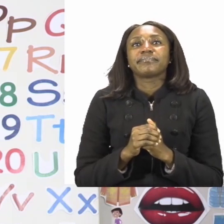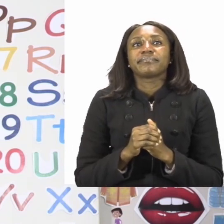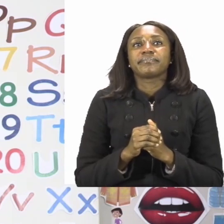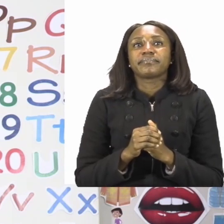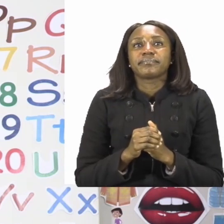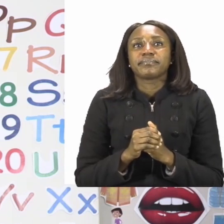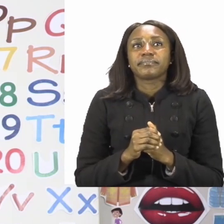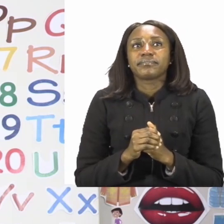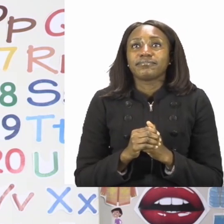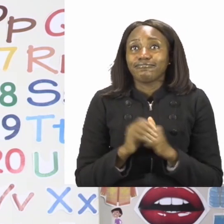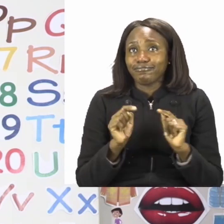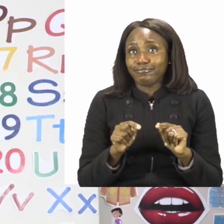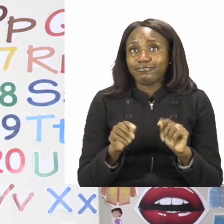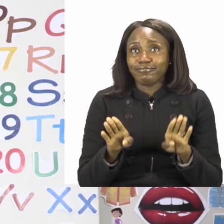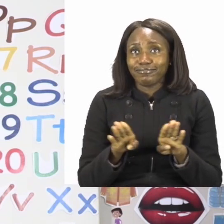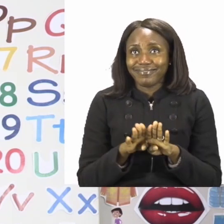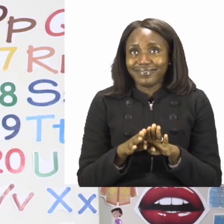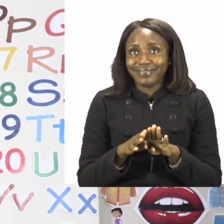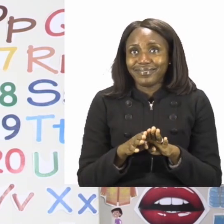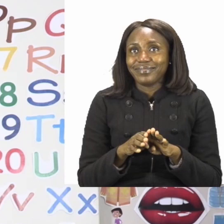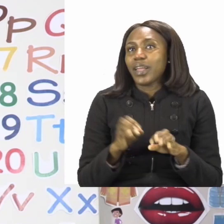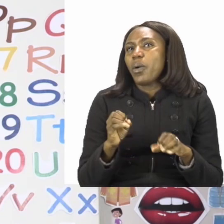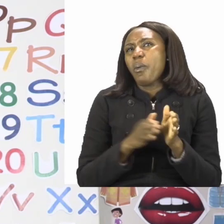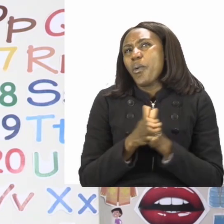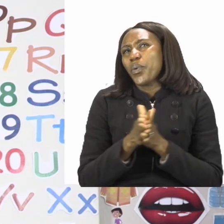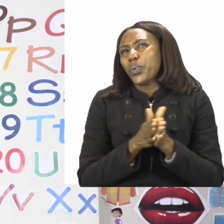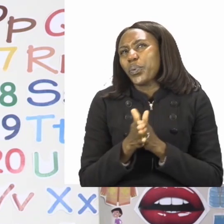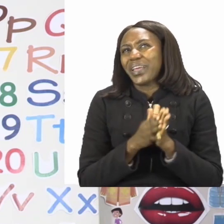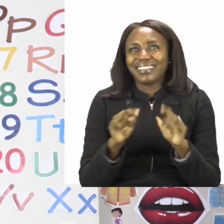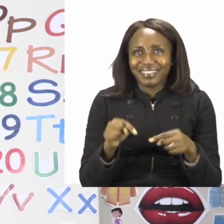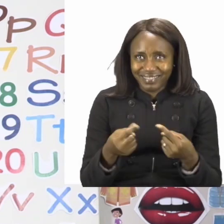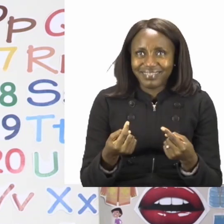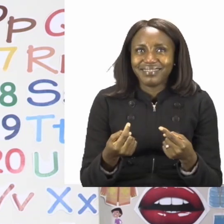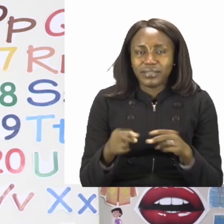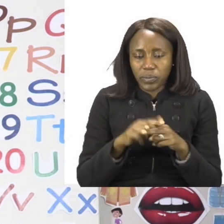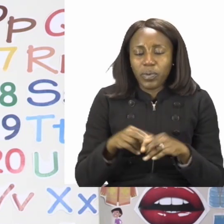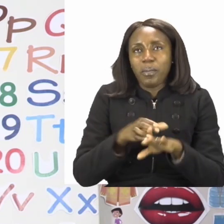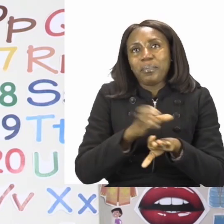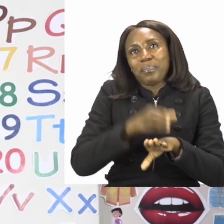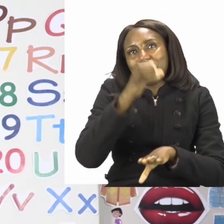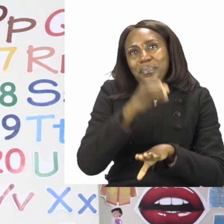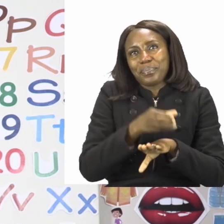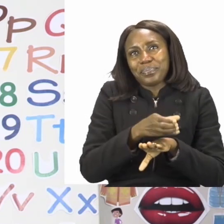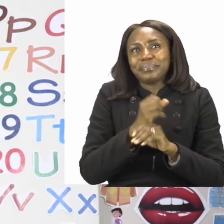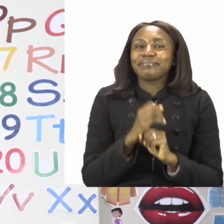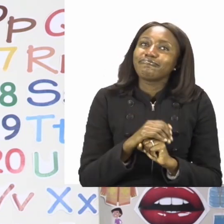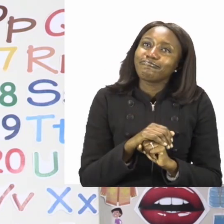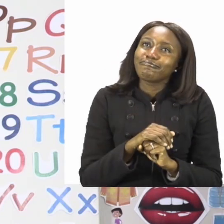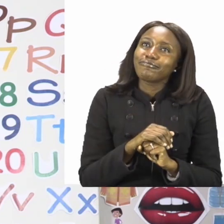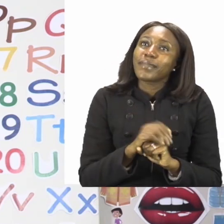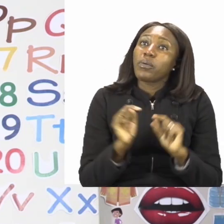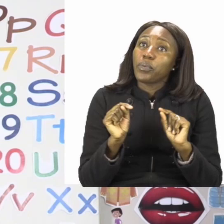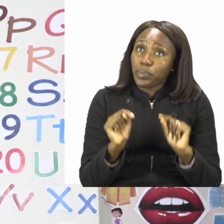we are going to be doing some fun things with our bottles. So, it's going to be our